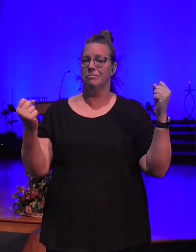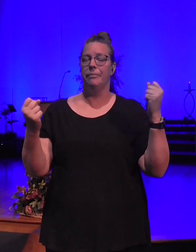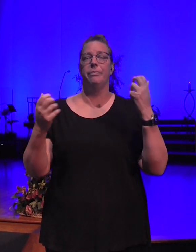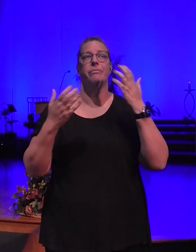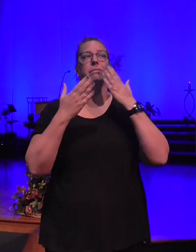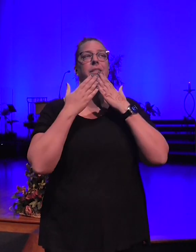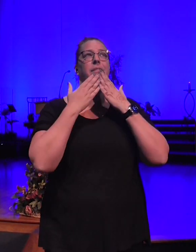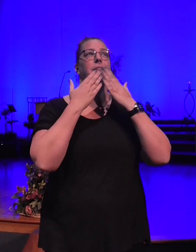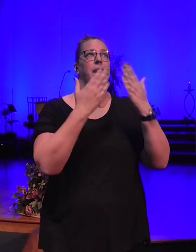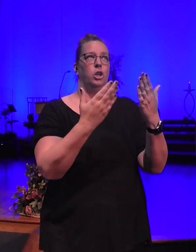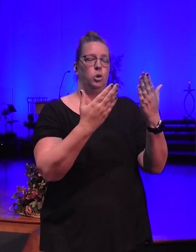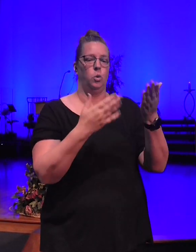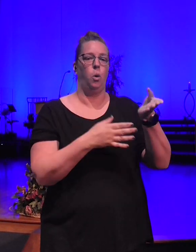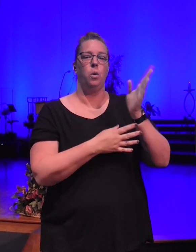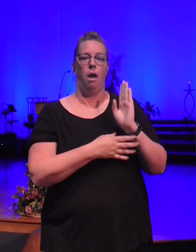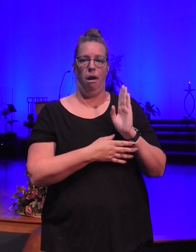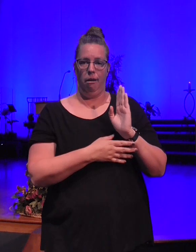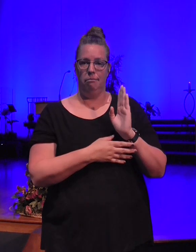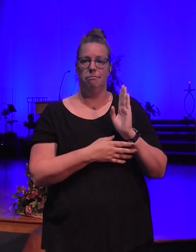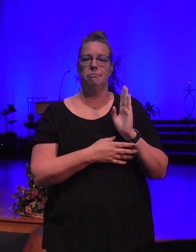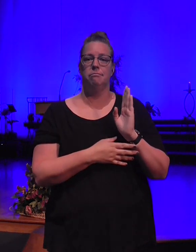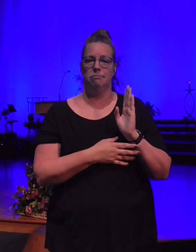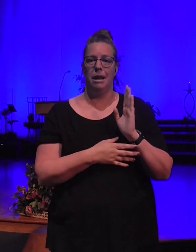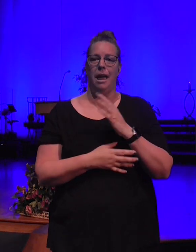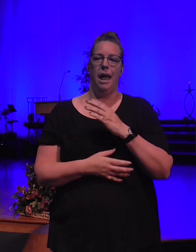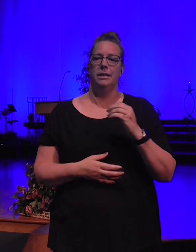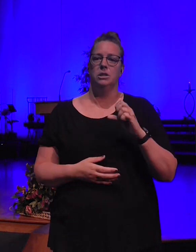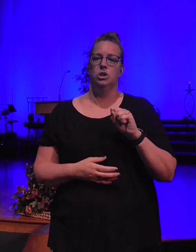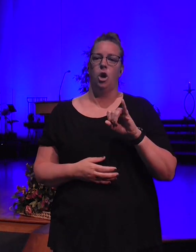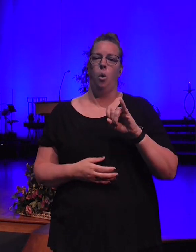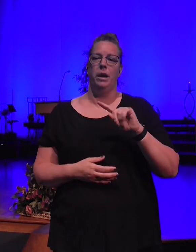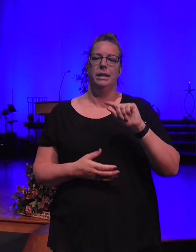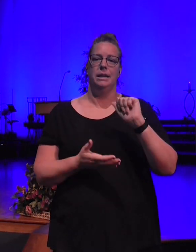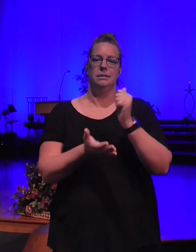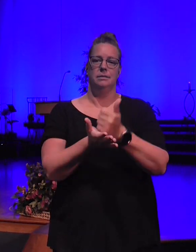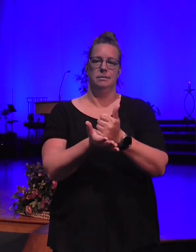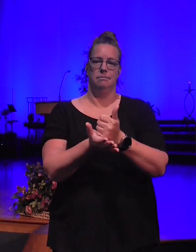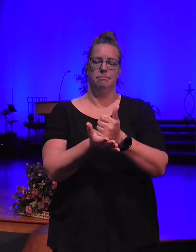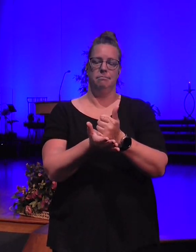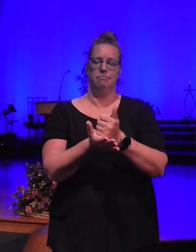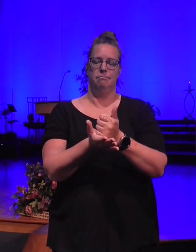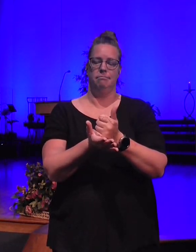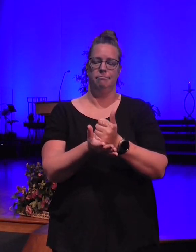Thank you, God. And so it is.